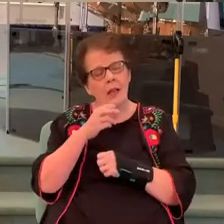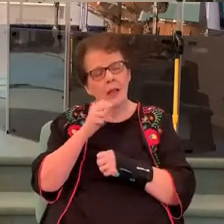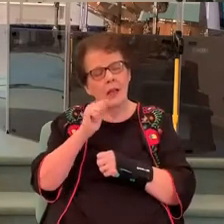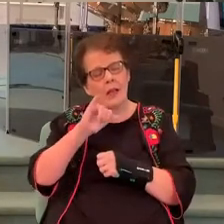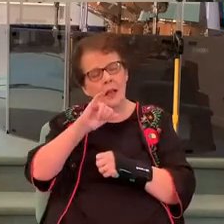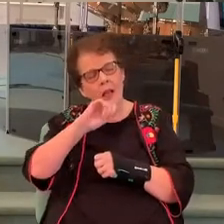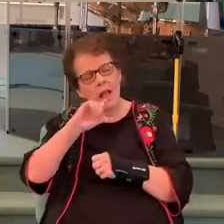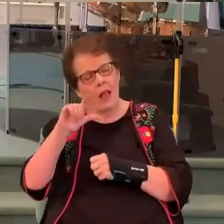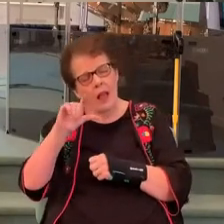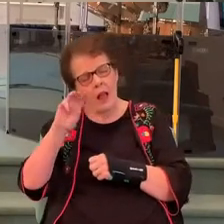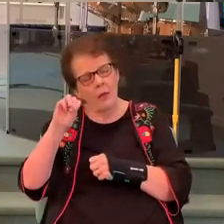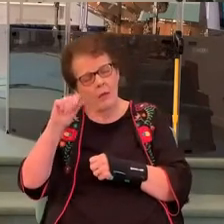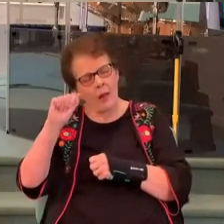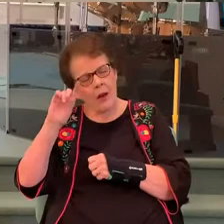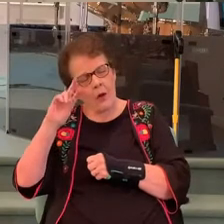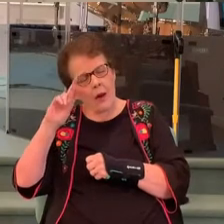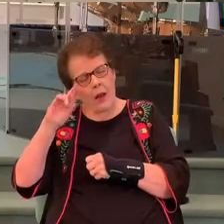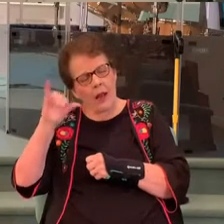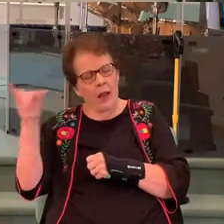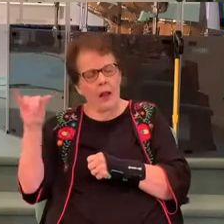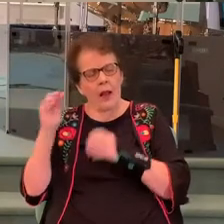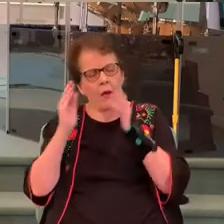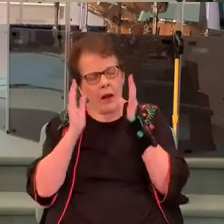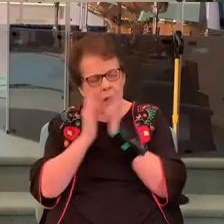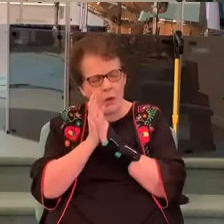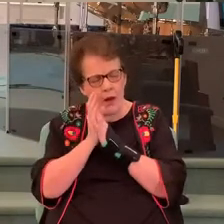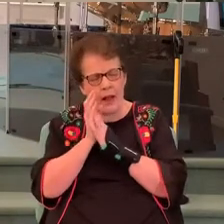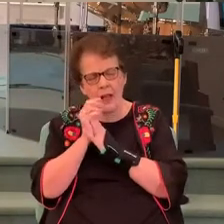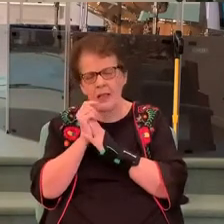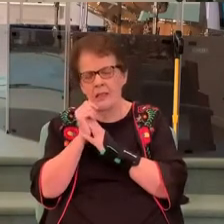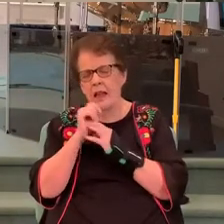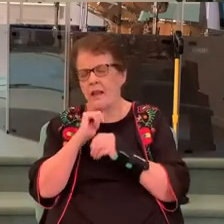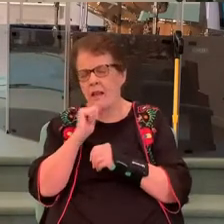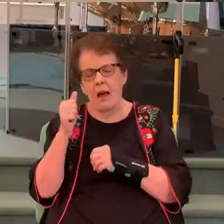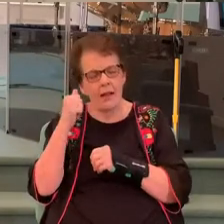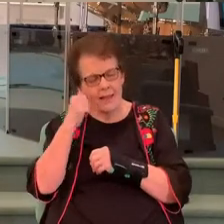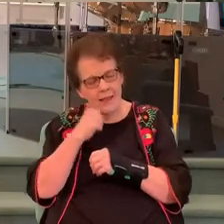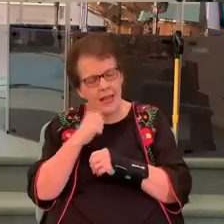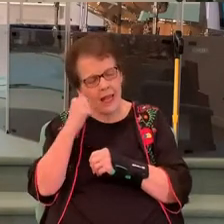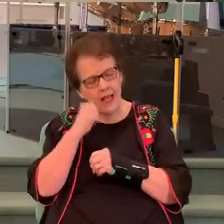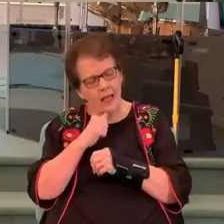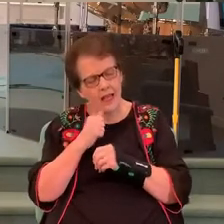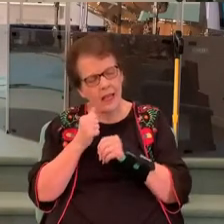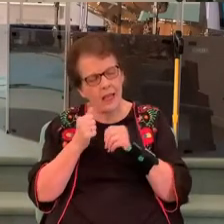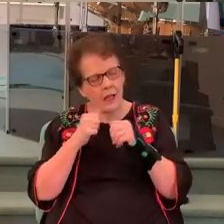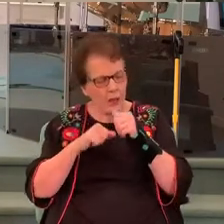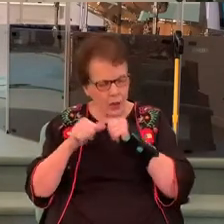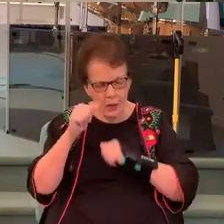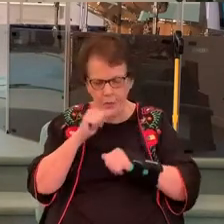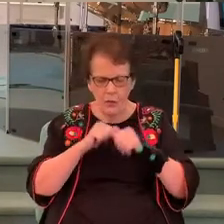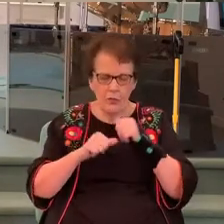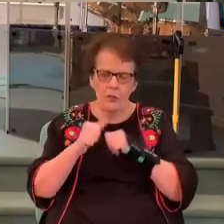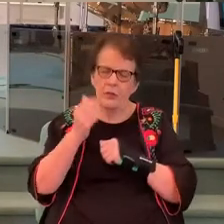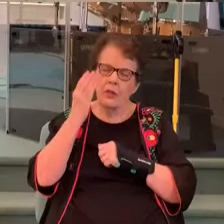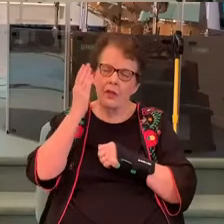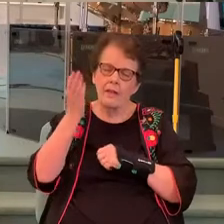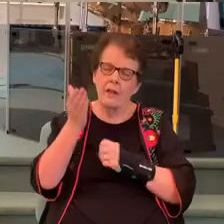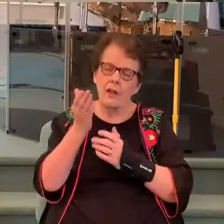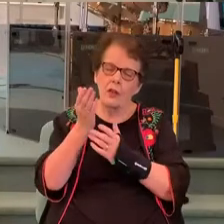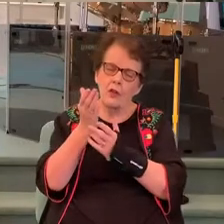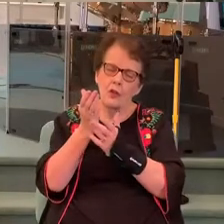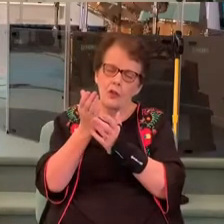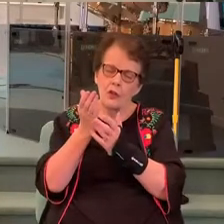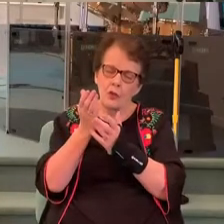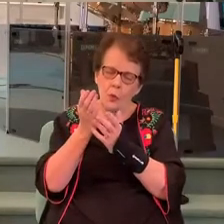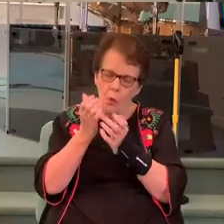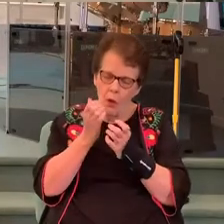daily faithful fellowship and communion that you desire from me and that is my privilege and birthright